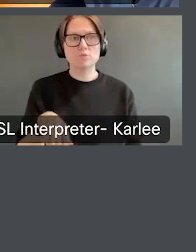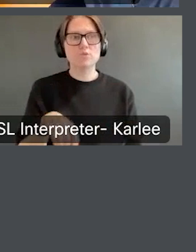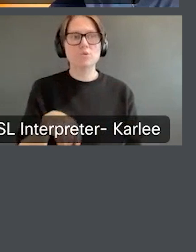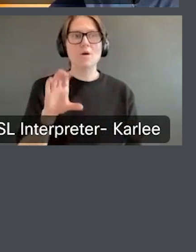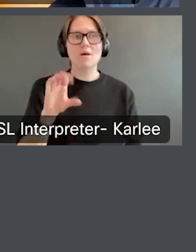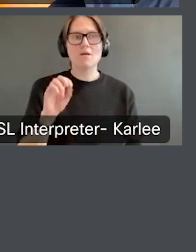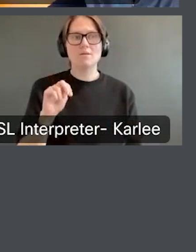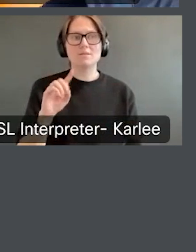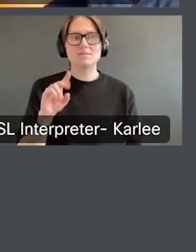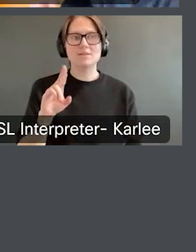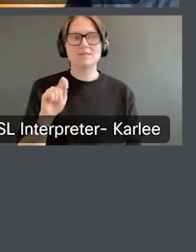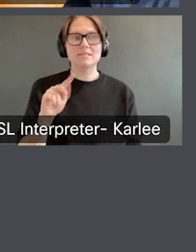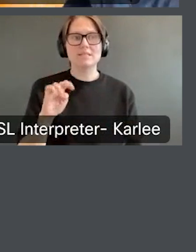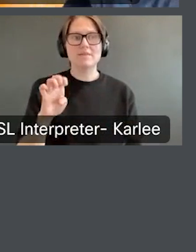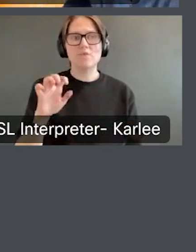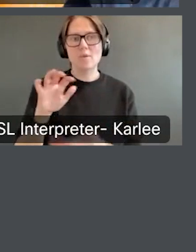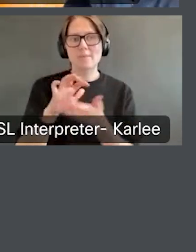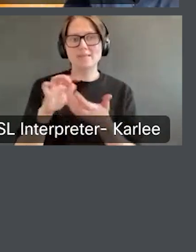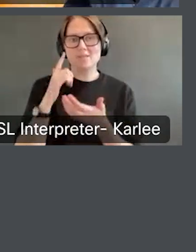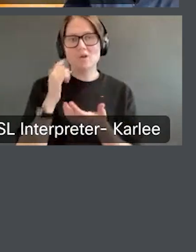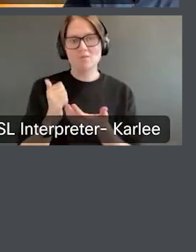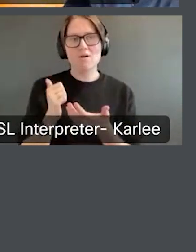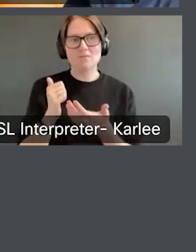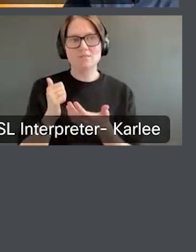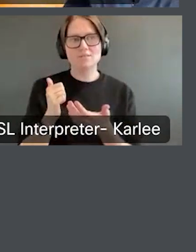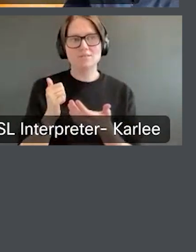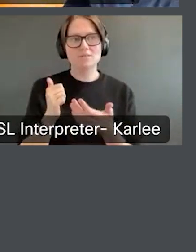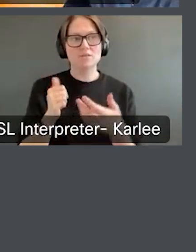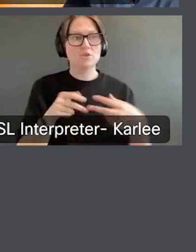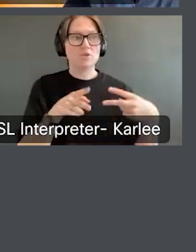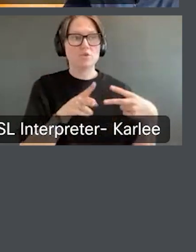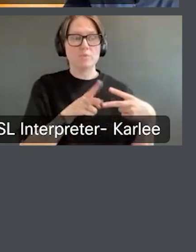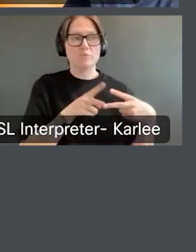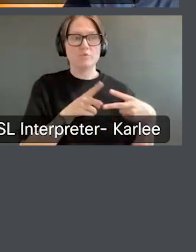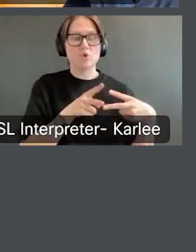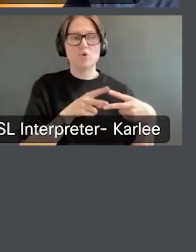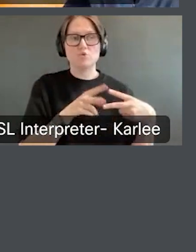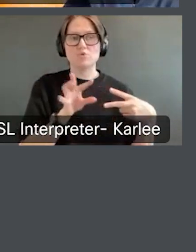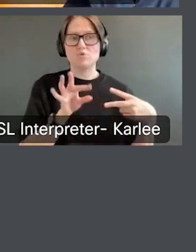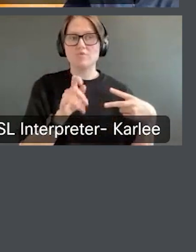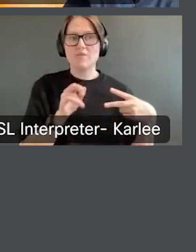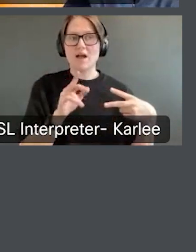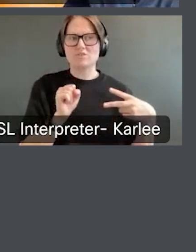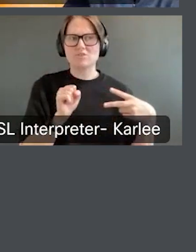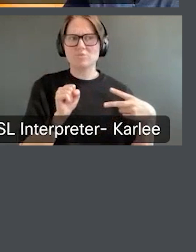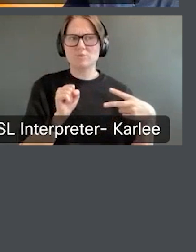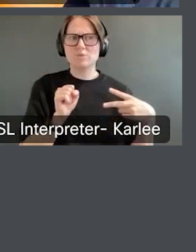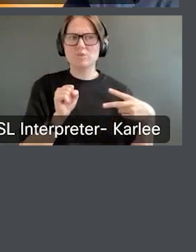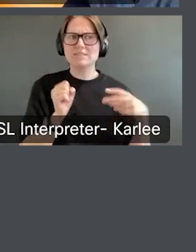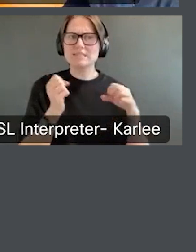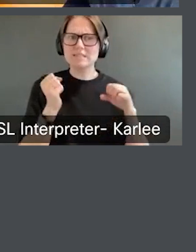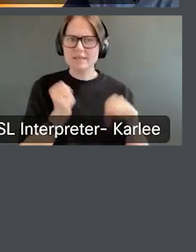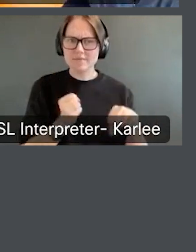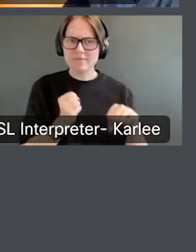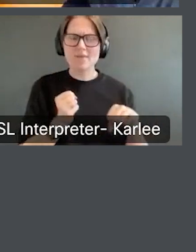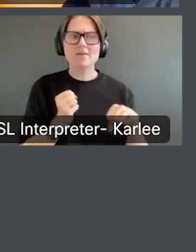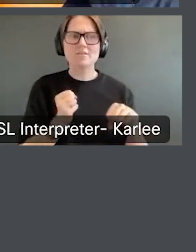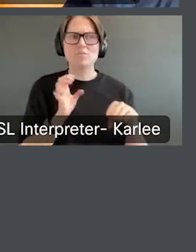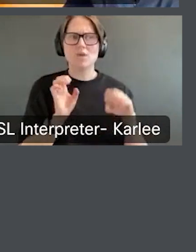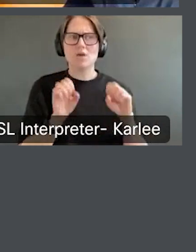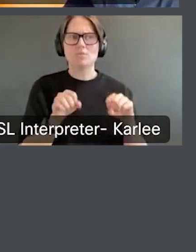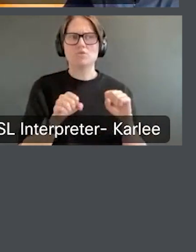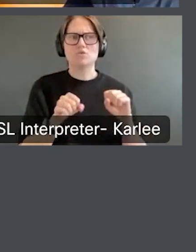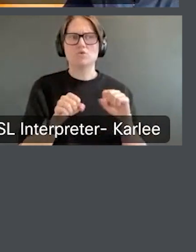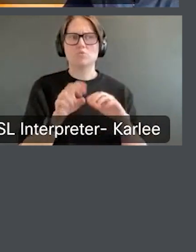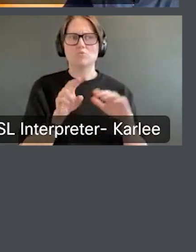the other. So these two factors were significant in terms of predicting which children would have